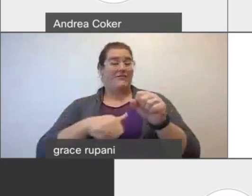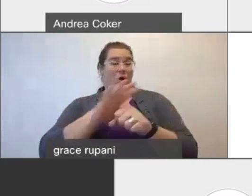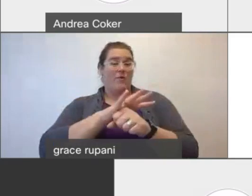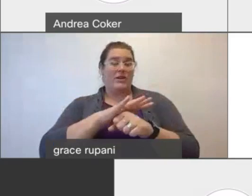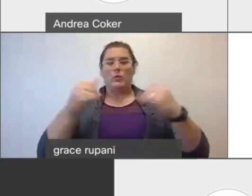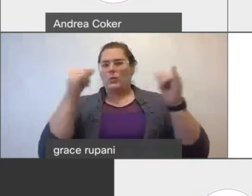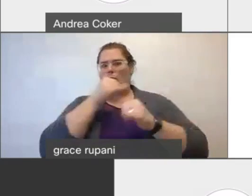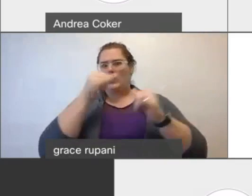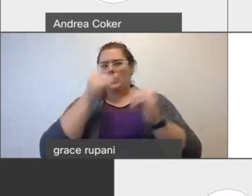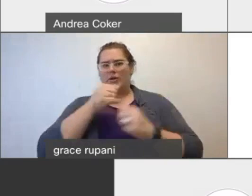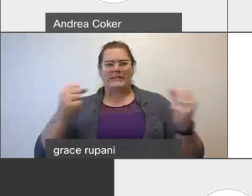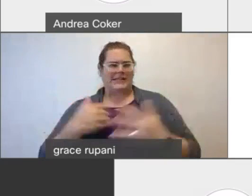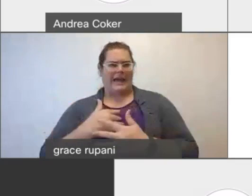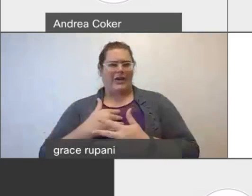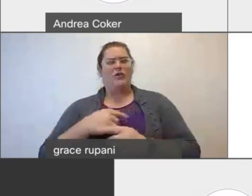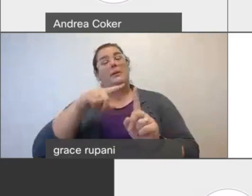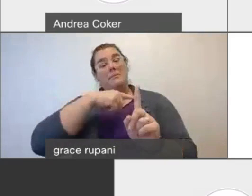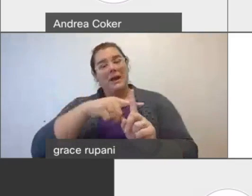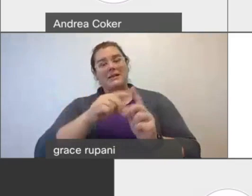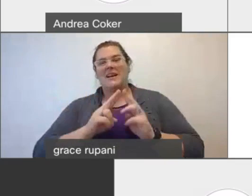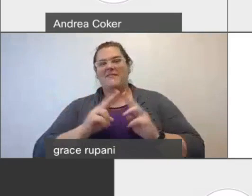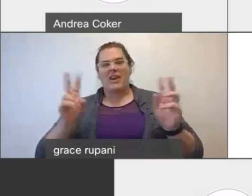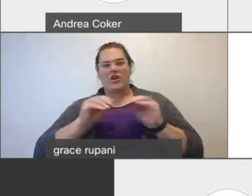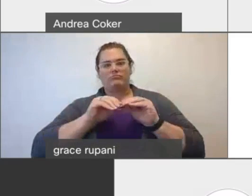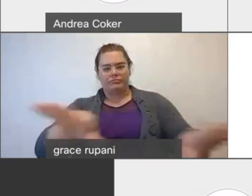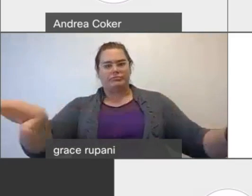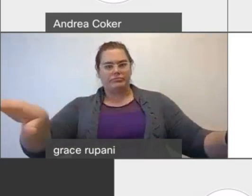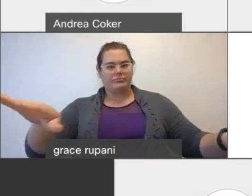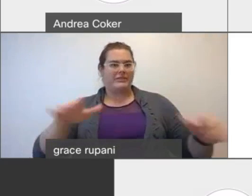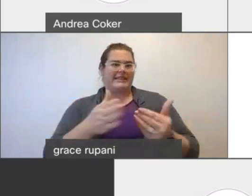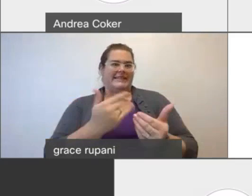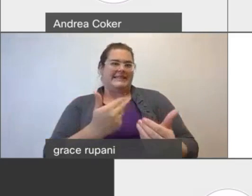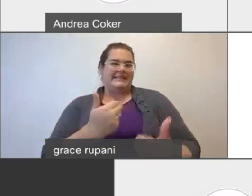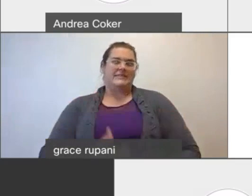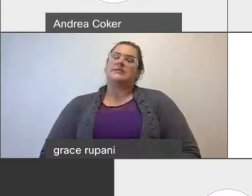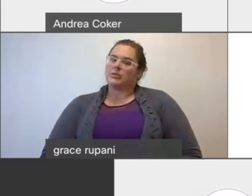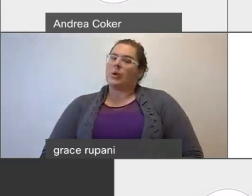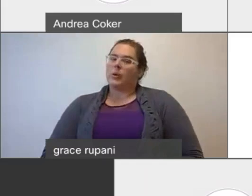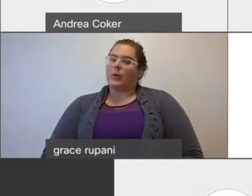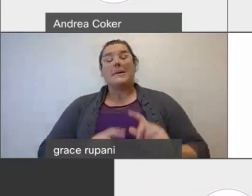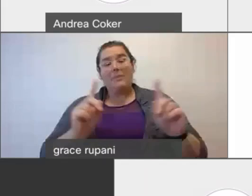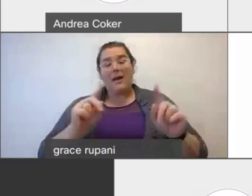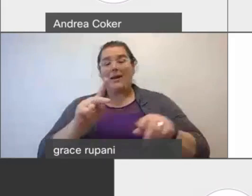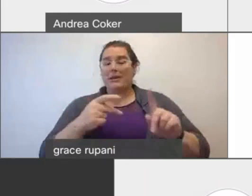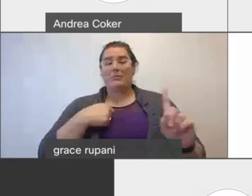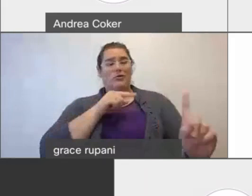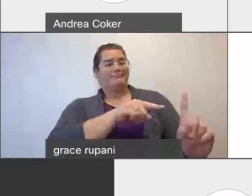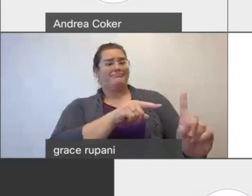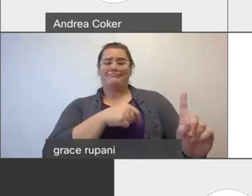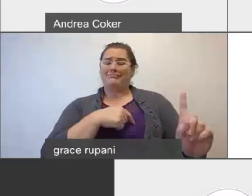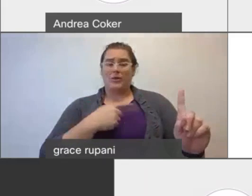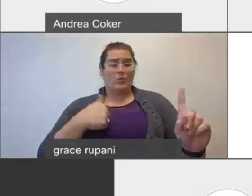what they say. So, but at any rate, people do have a right to refuse. When we